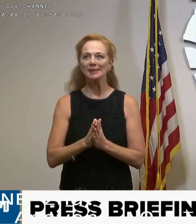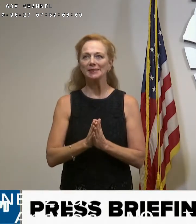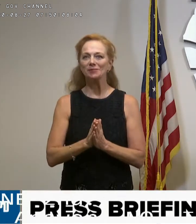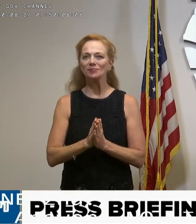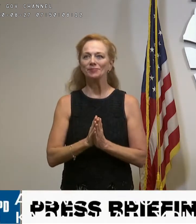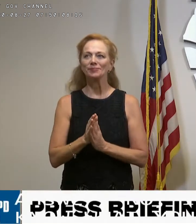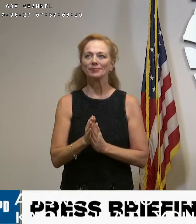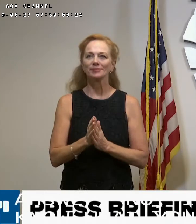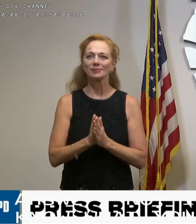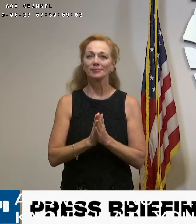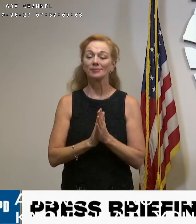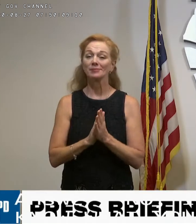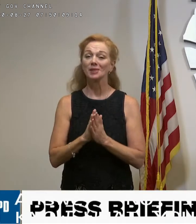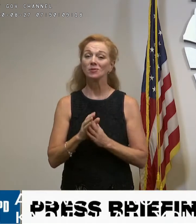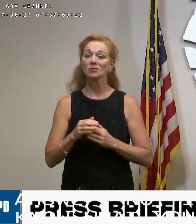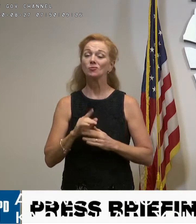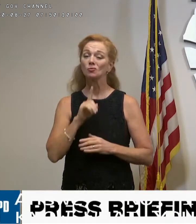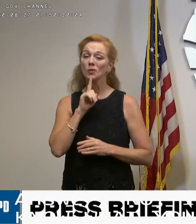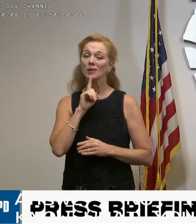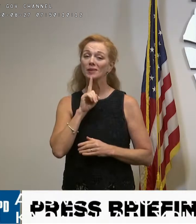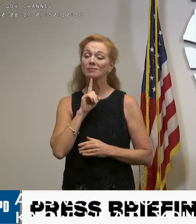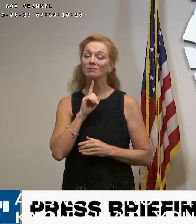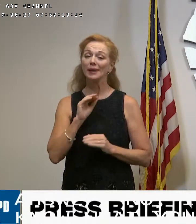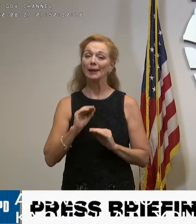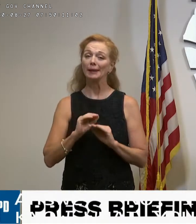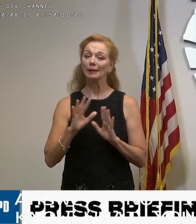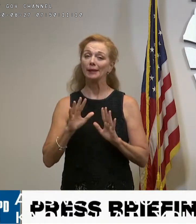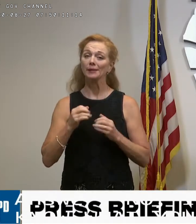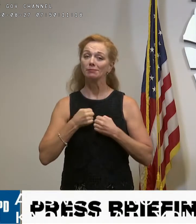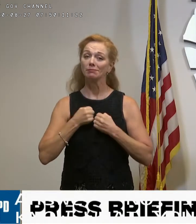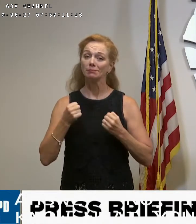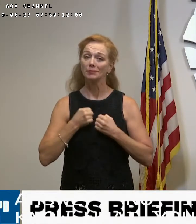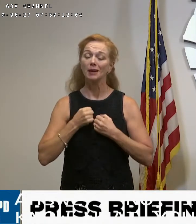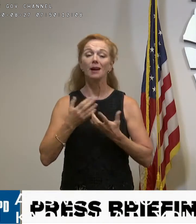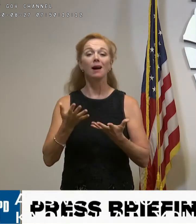perfectly out front with this, the